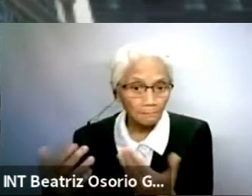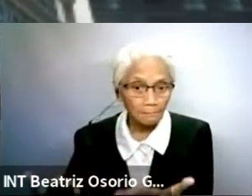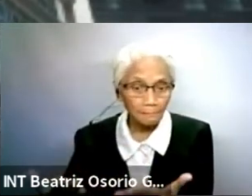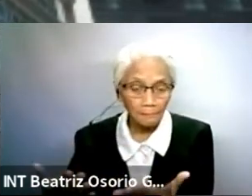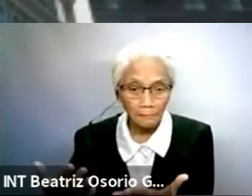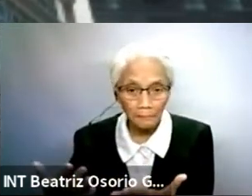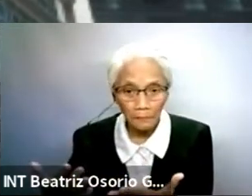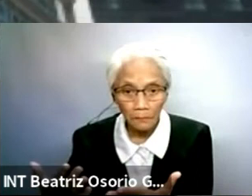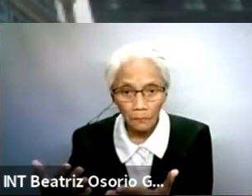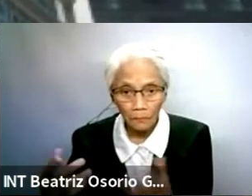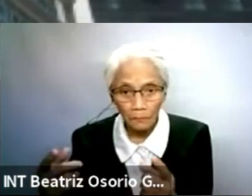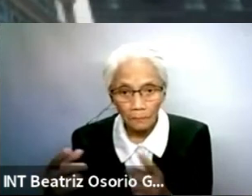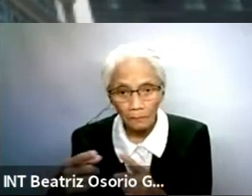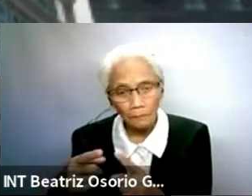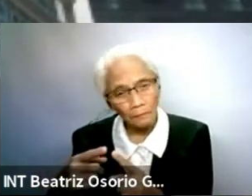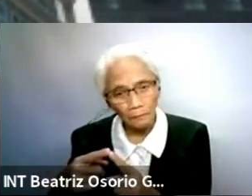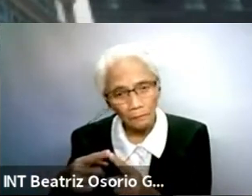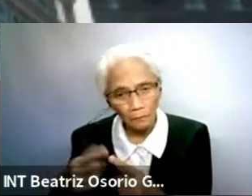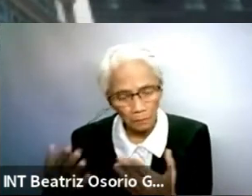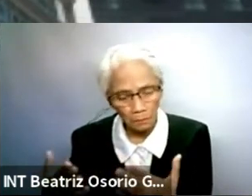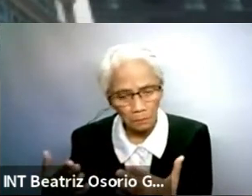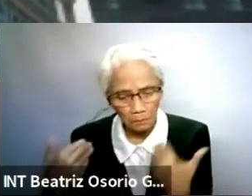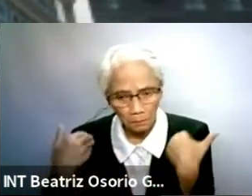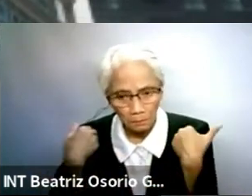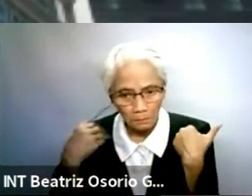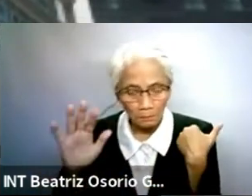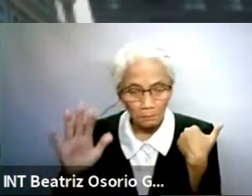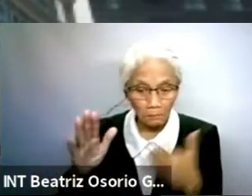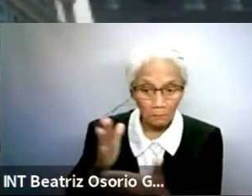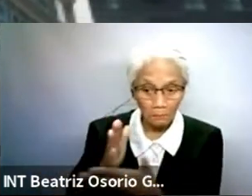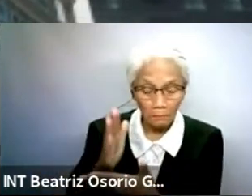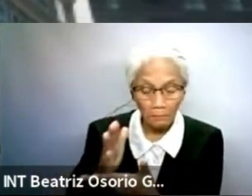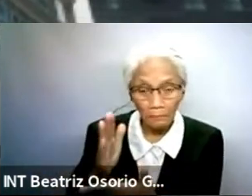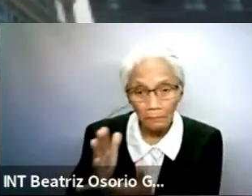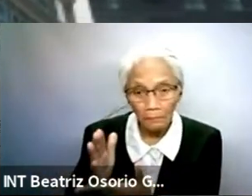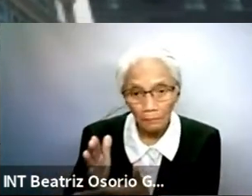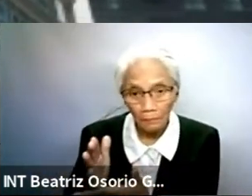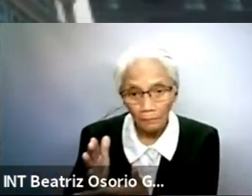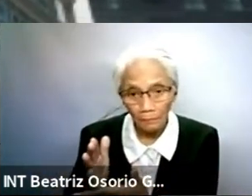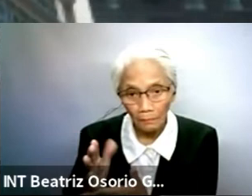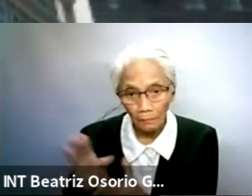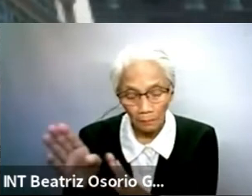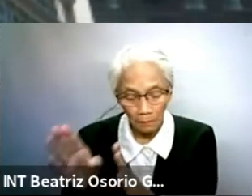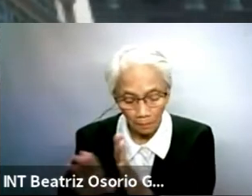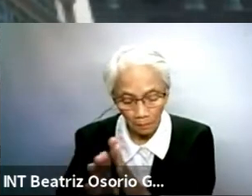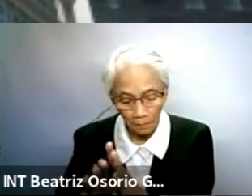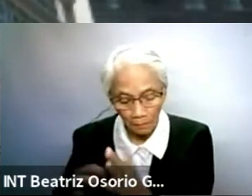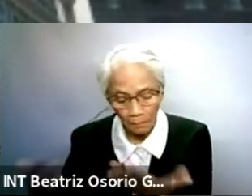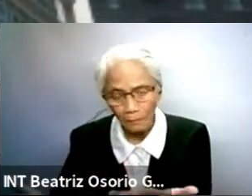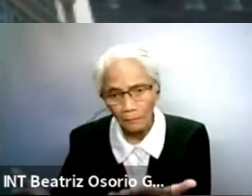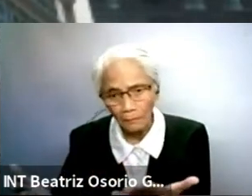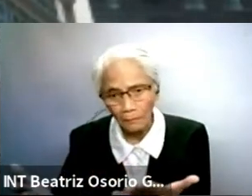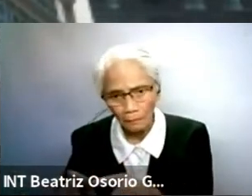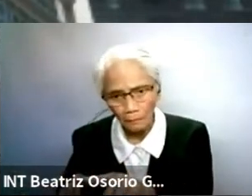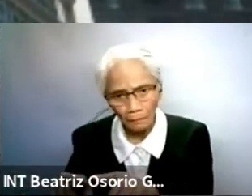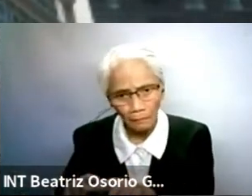also to voice their views and concerns. And I like to also answer I think